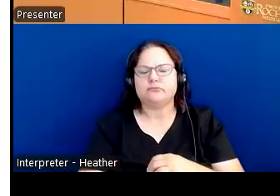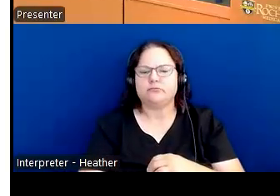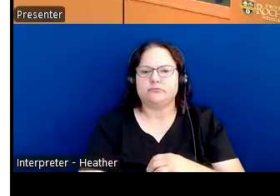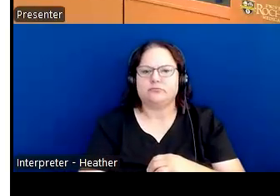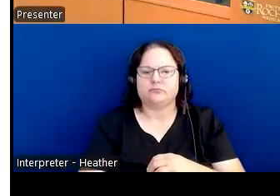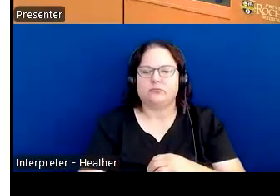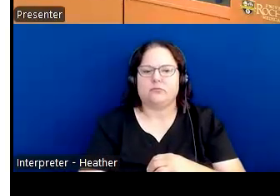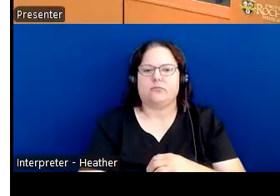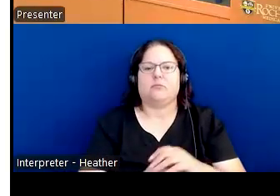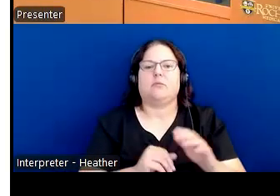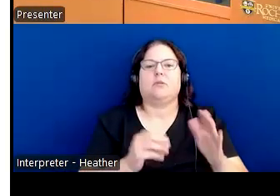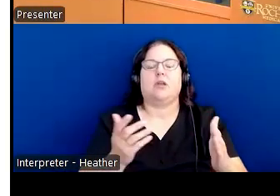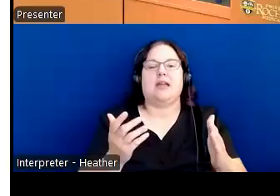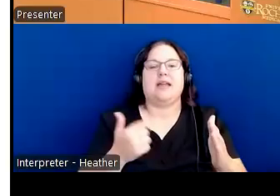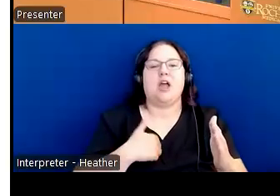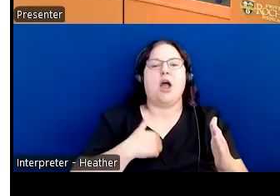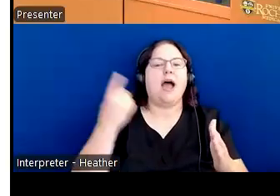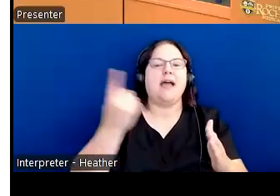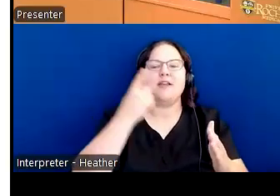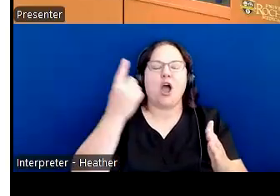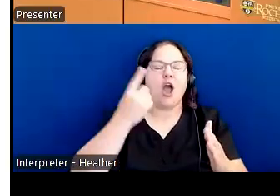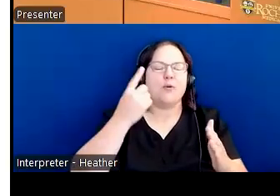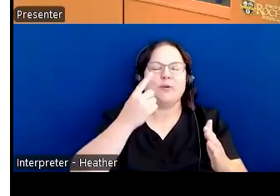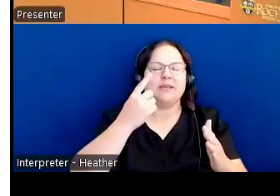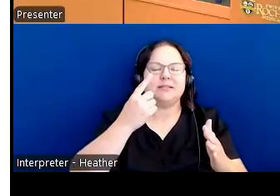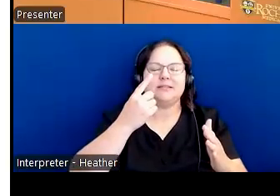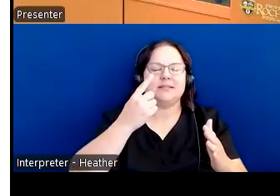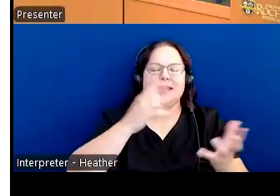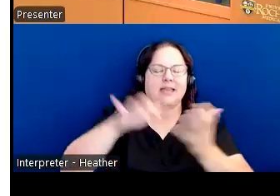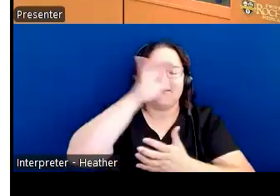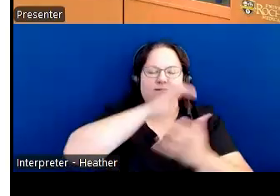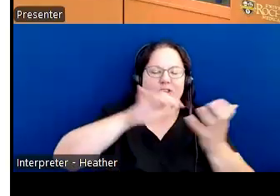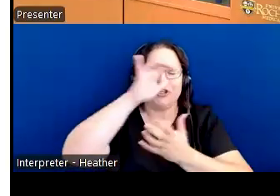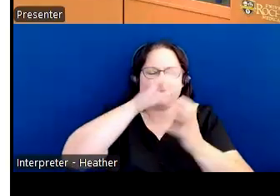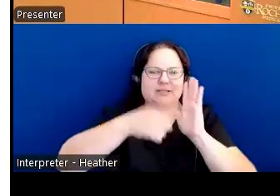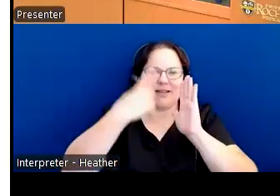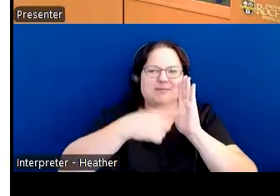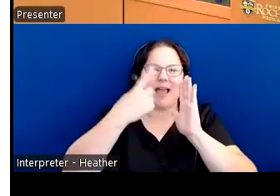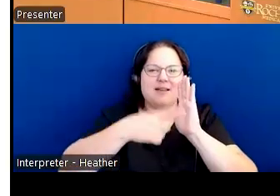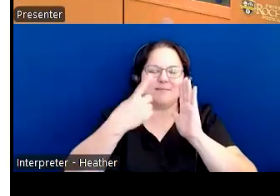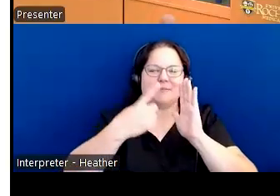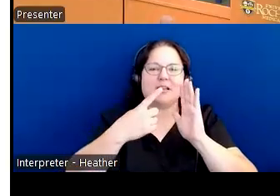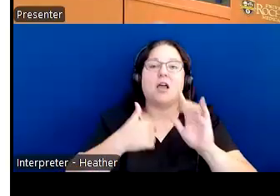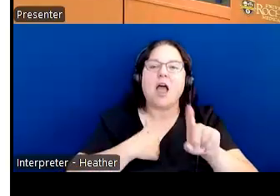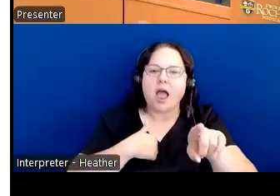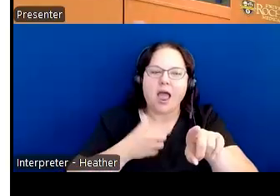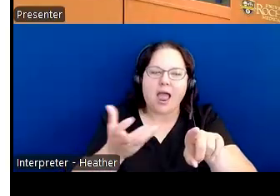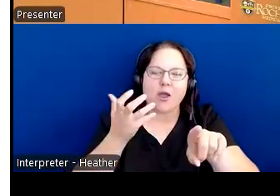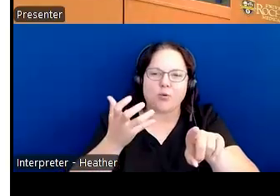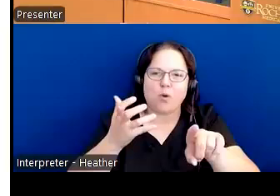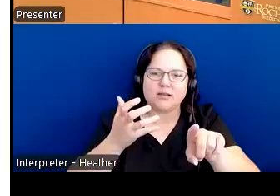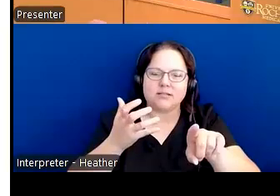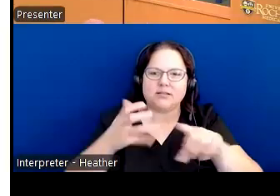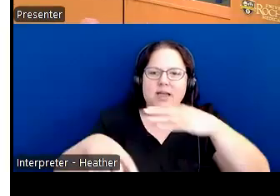Okay, just speaking as someone who always misses the forest for the trees, you see what I did there? I do just want to give a shout out to